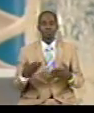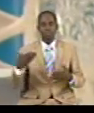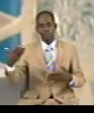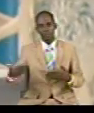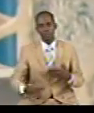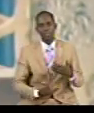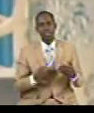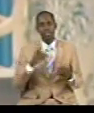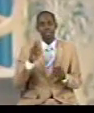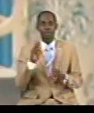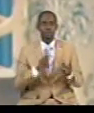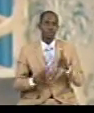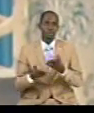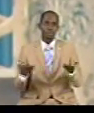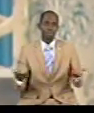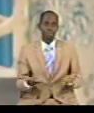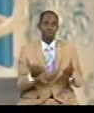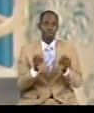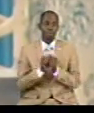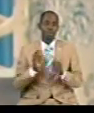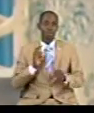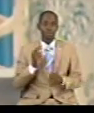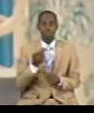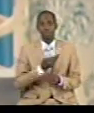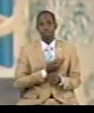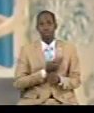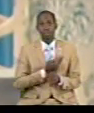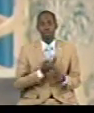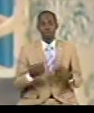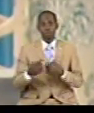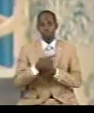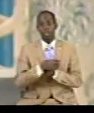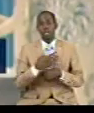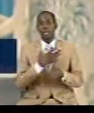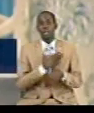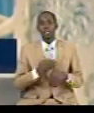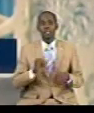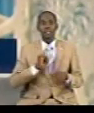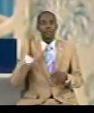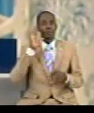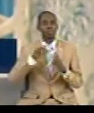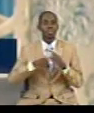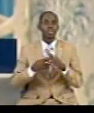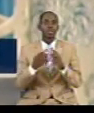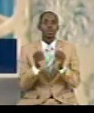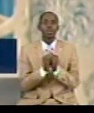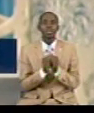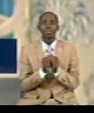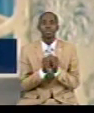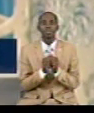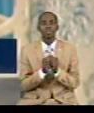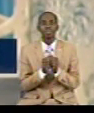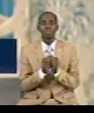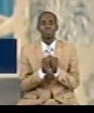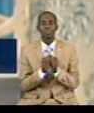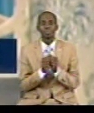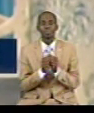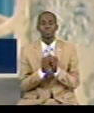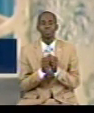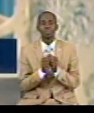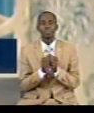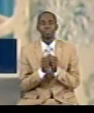this day. And I'm going to begin with the